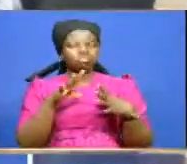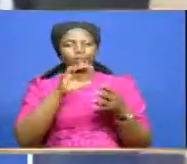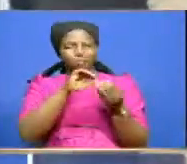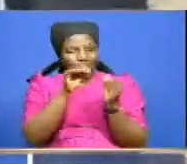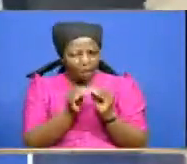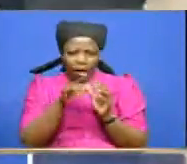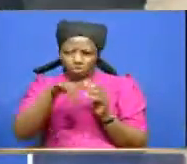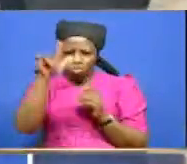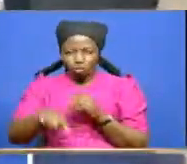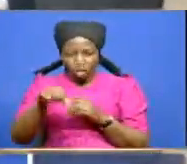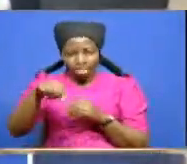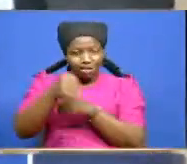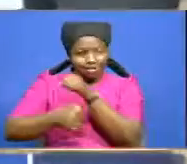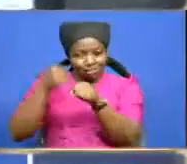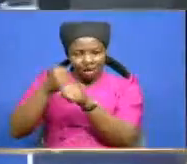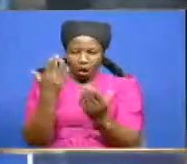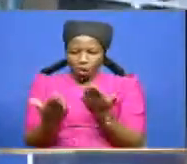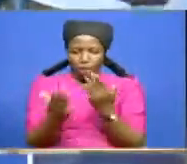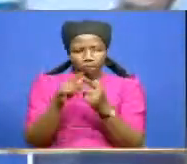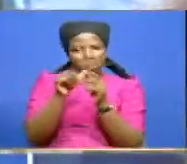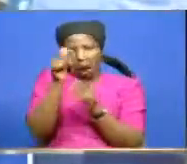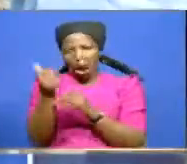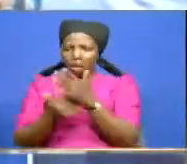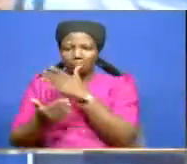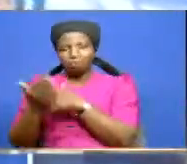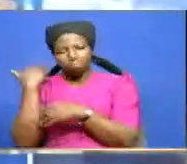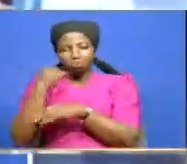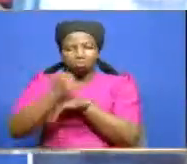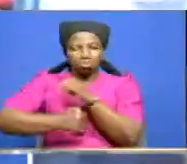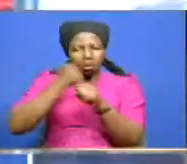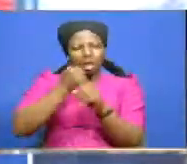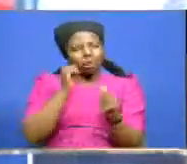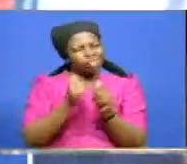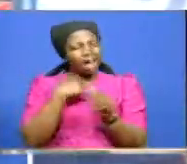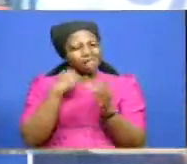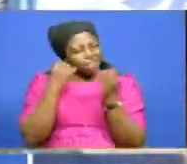compared to other years, which usually experience a rush during the festive season.